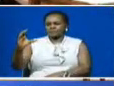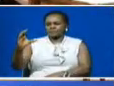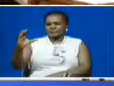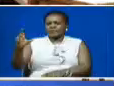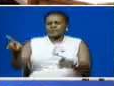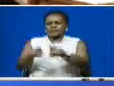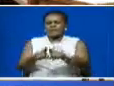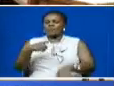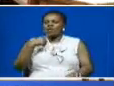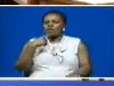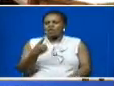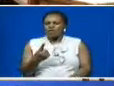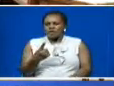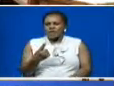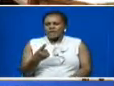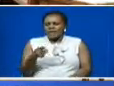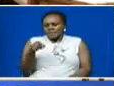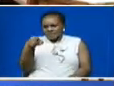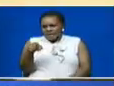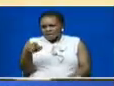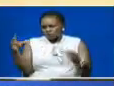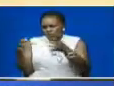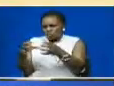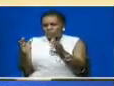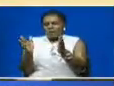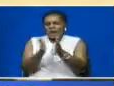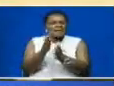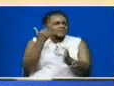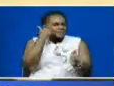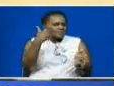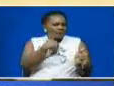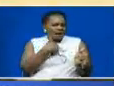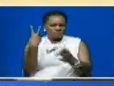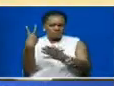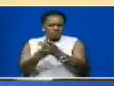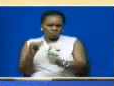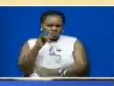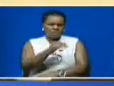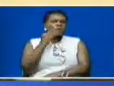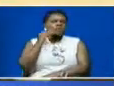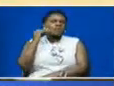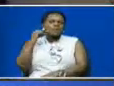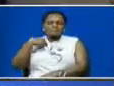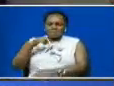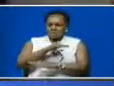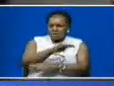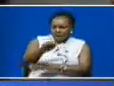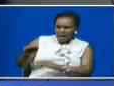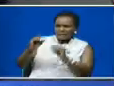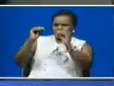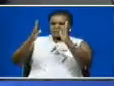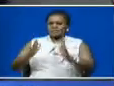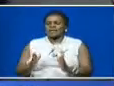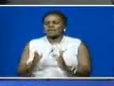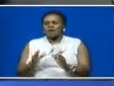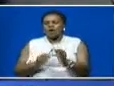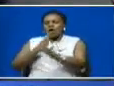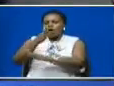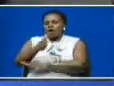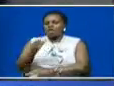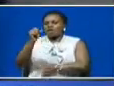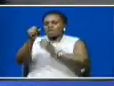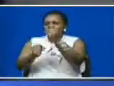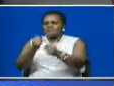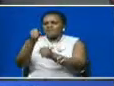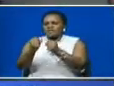has ordered that they, along with those with pre-existing conditions, stay home. I did appeal to our teachers who are 58 and